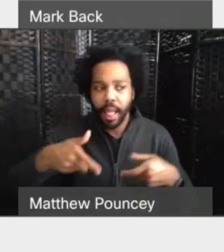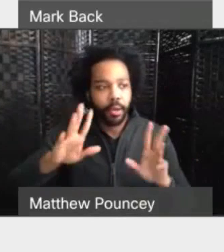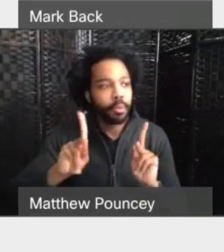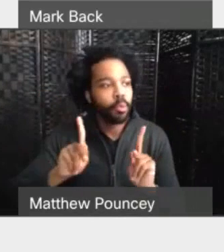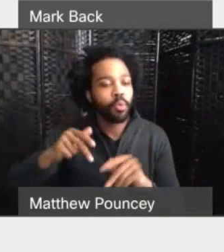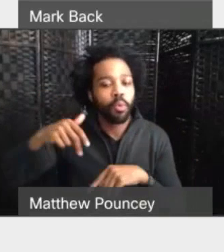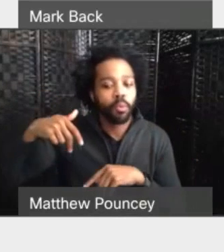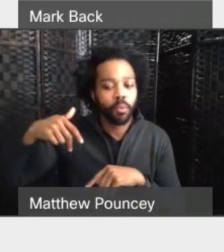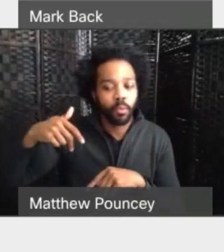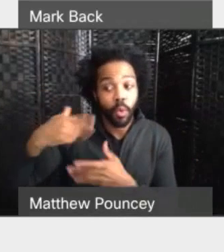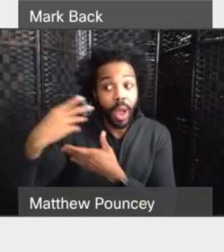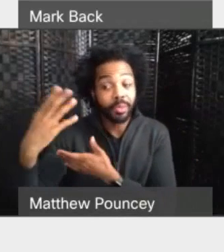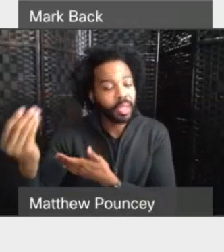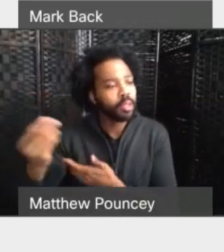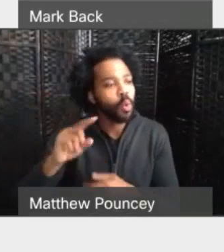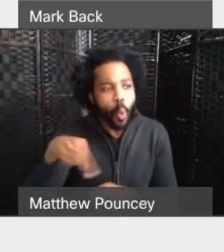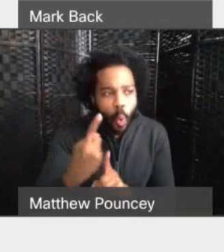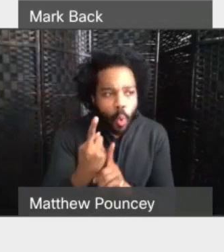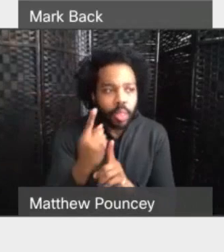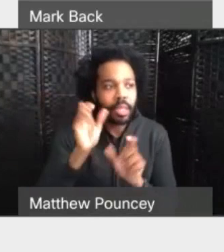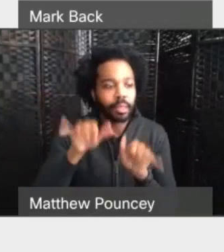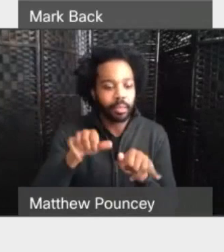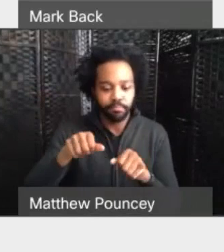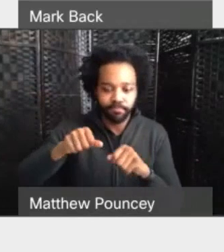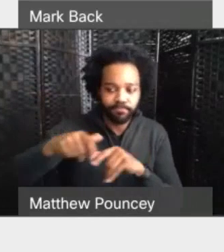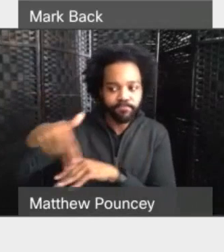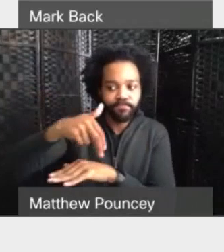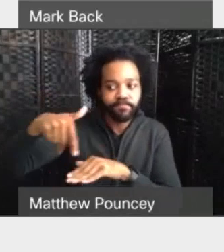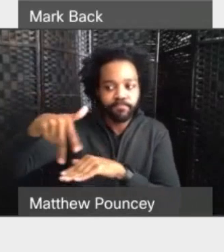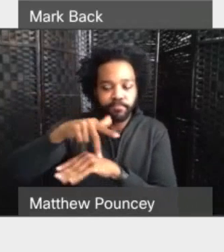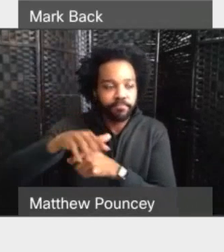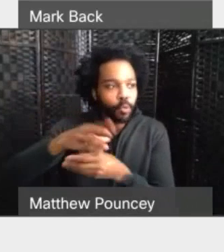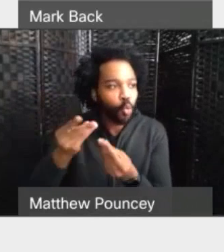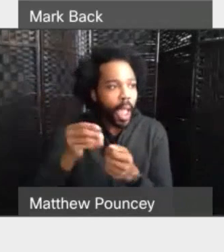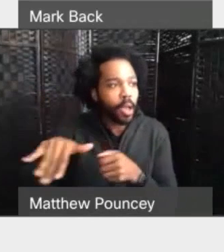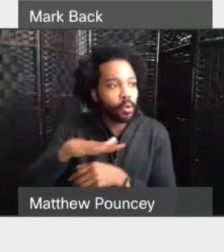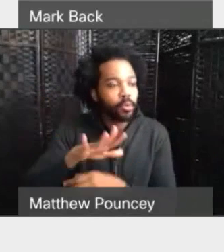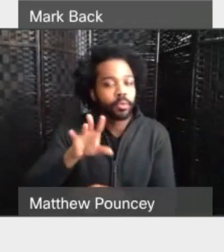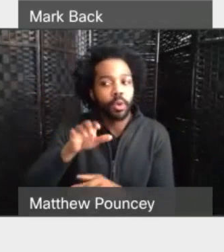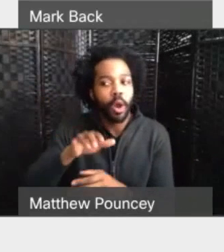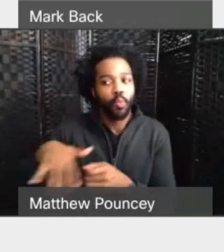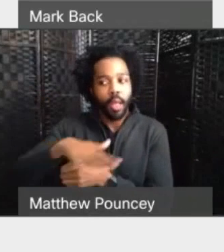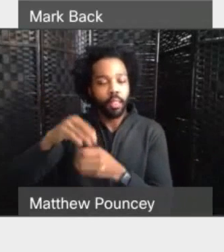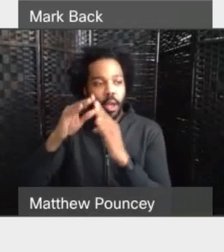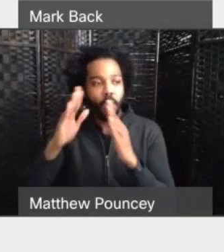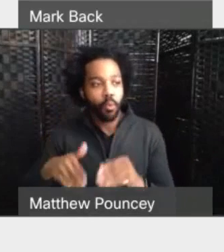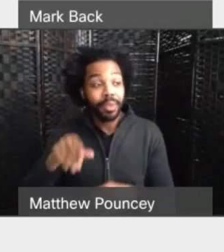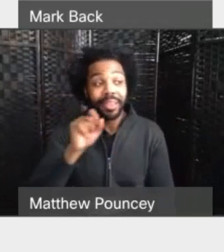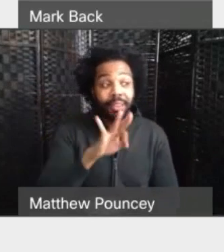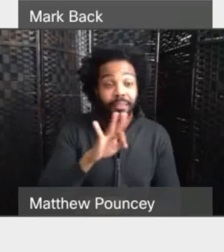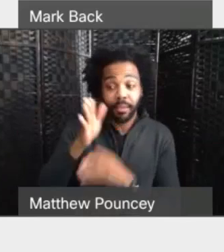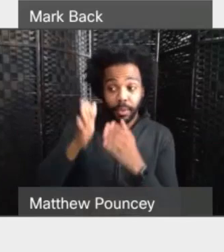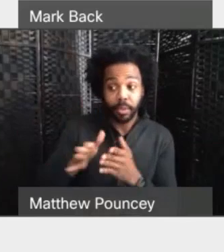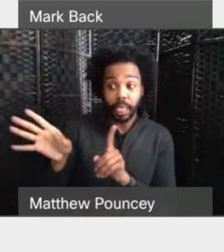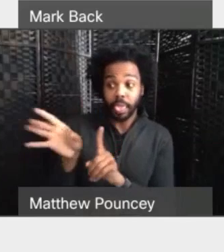only allowing people to walk on the grounds of the home. Also, if a person tests positive in the home, is the